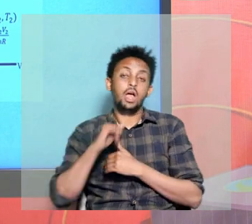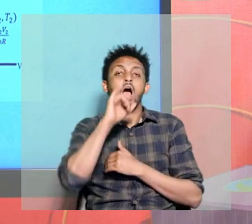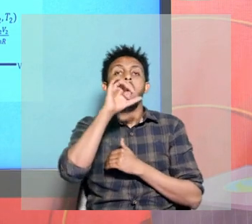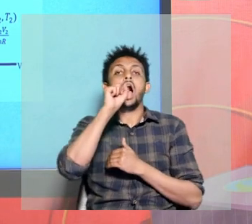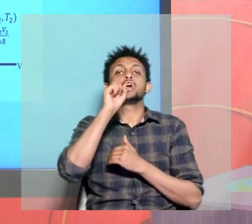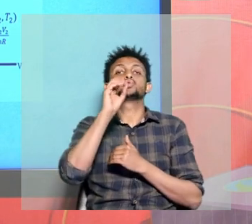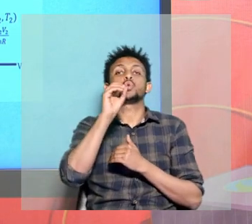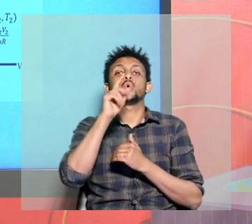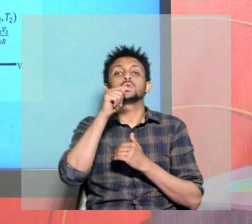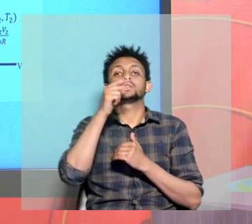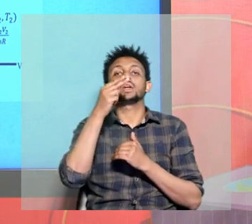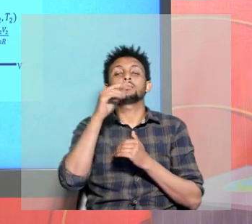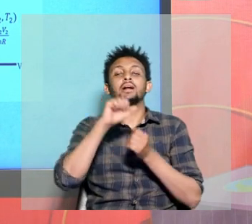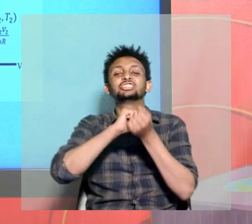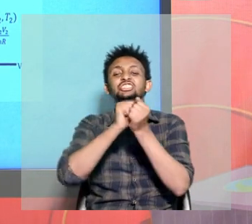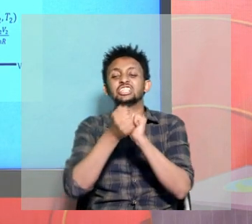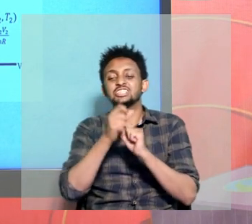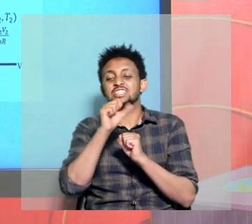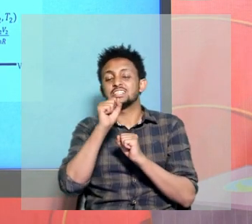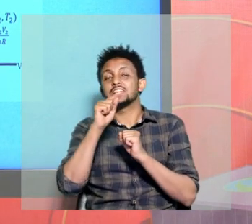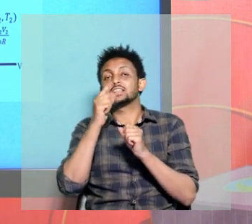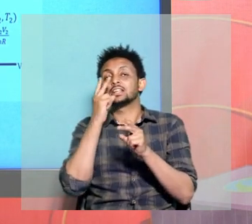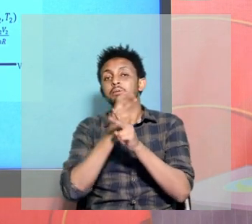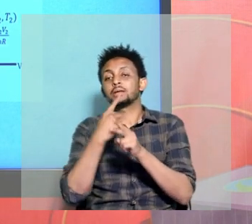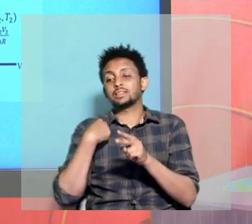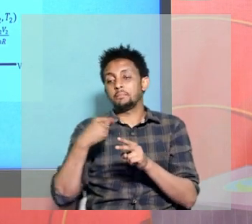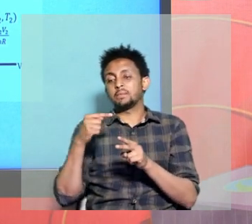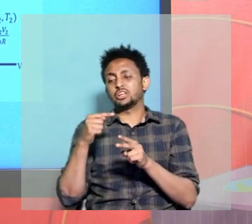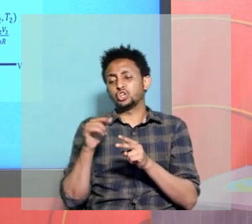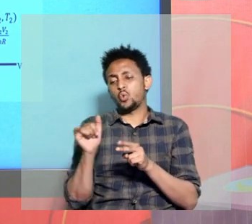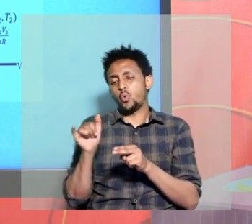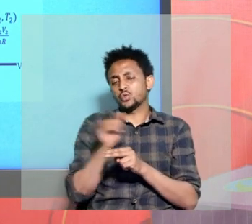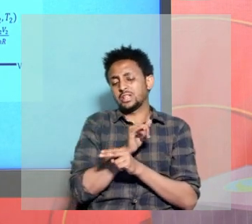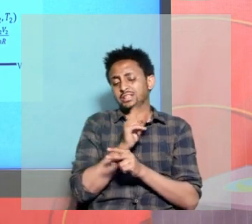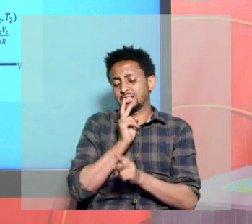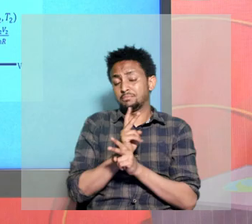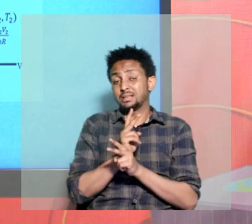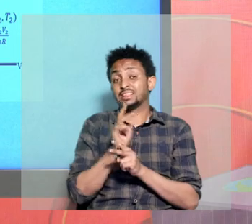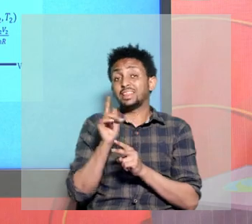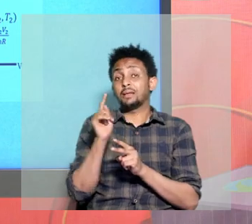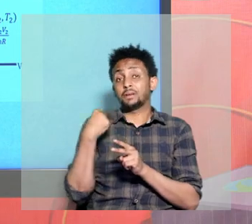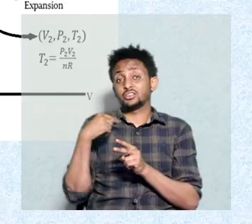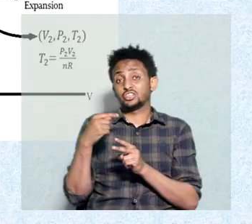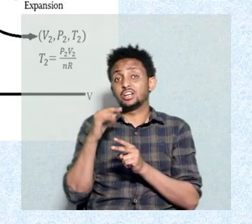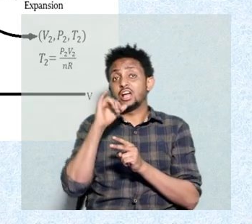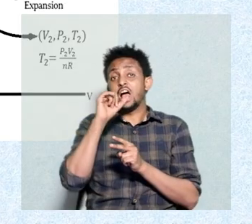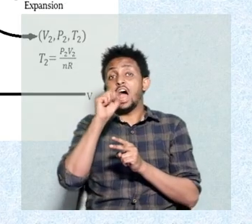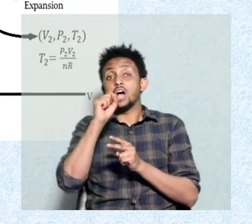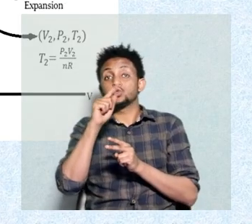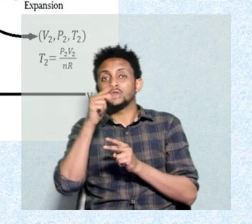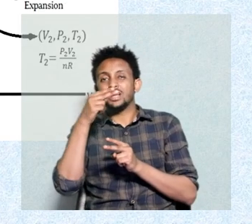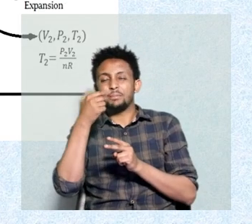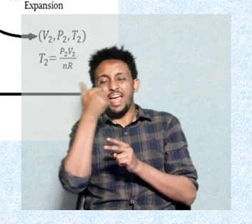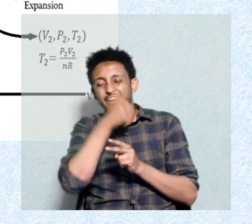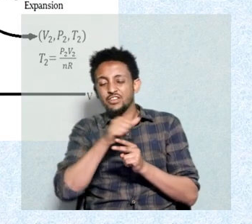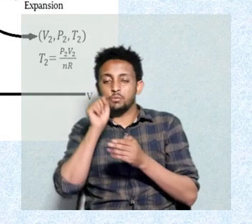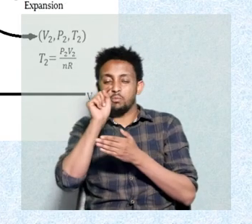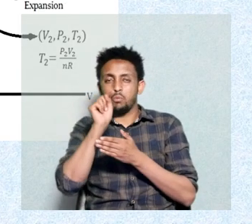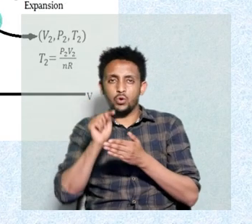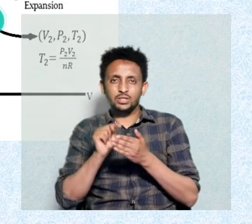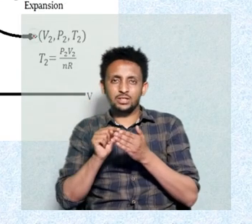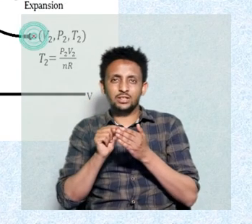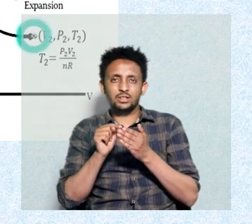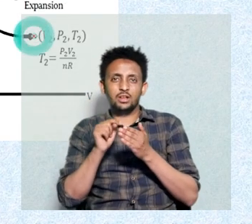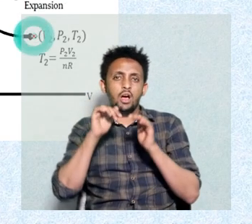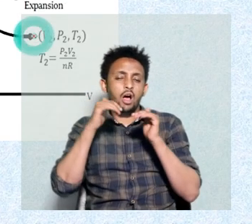process in which it changes its state, keeping the temperature constant. So during isothermal process, every point here